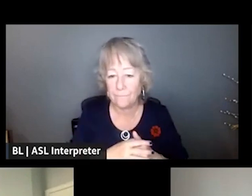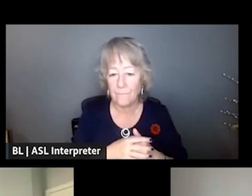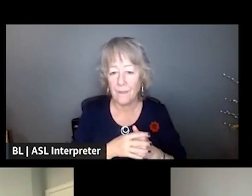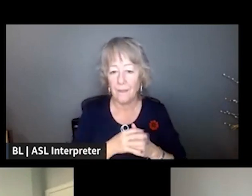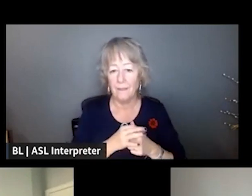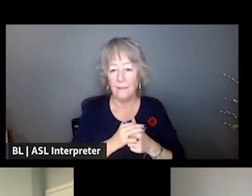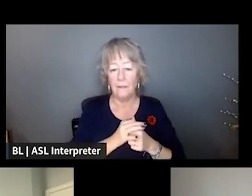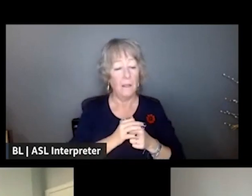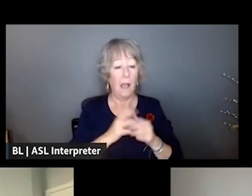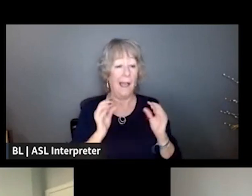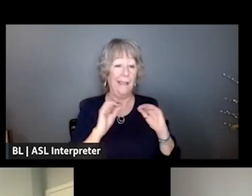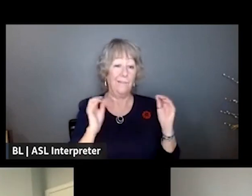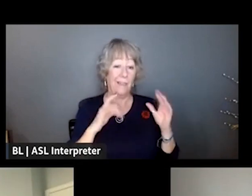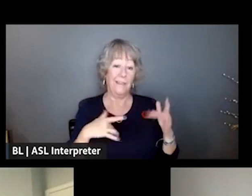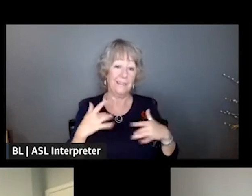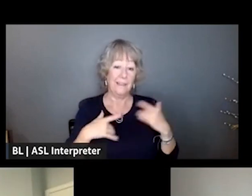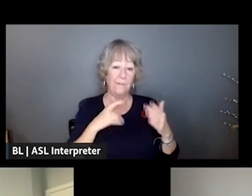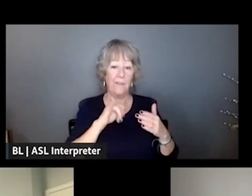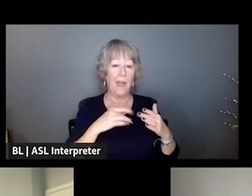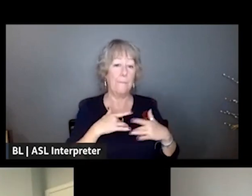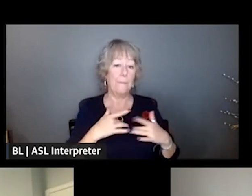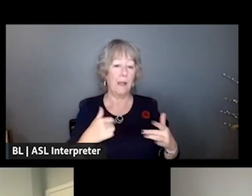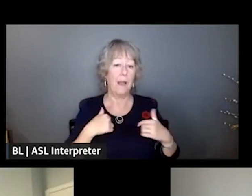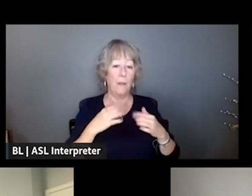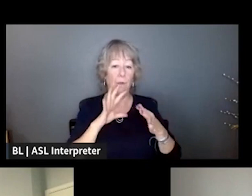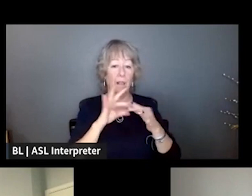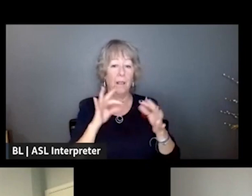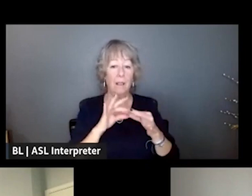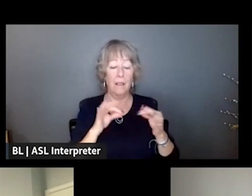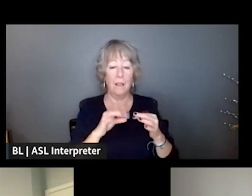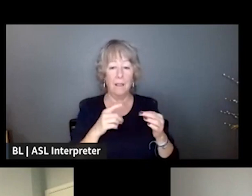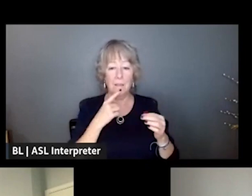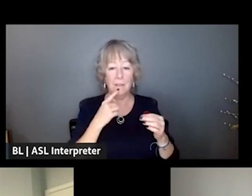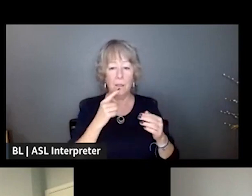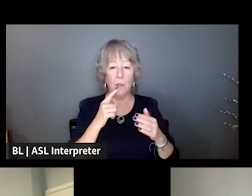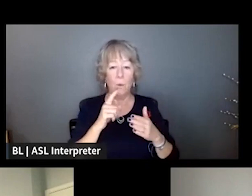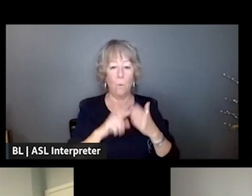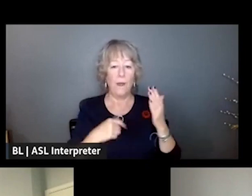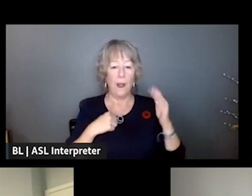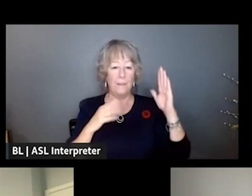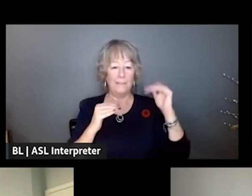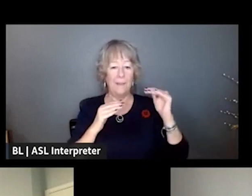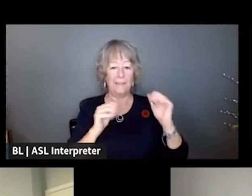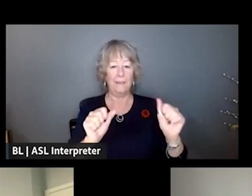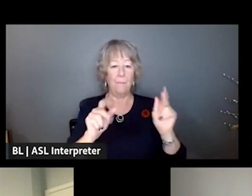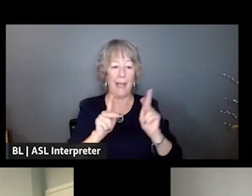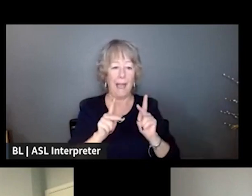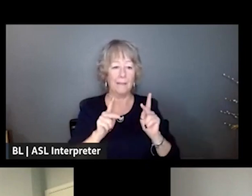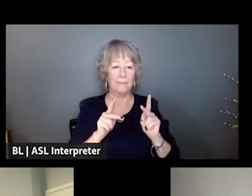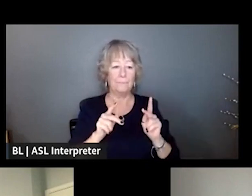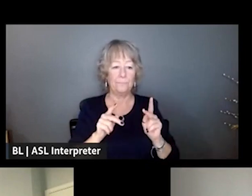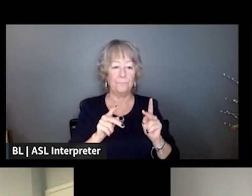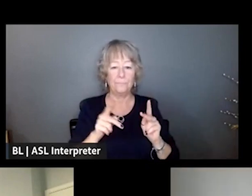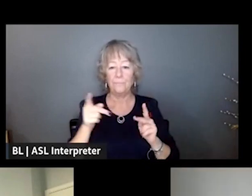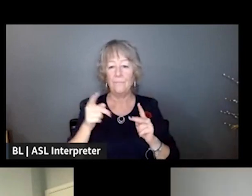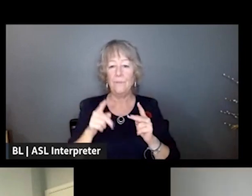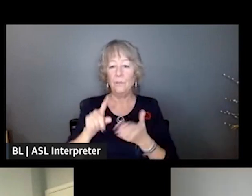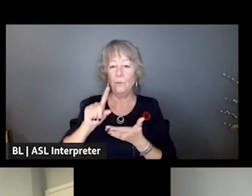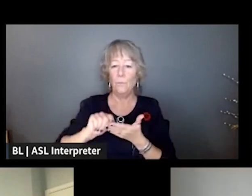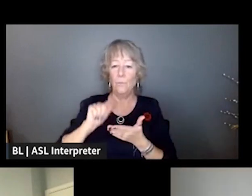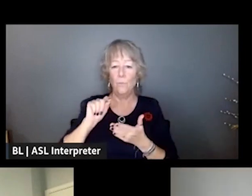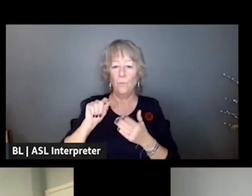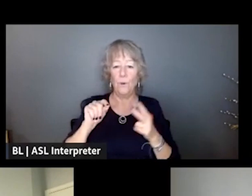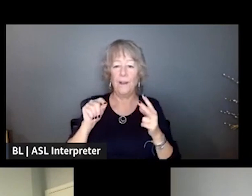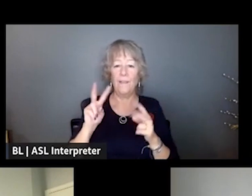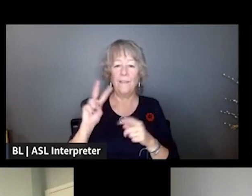nothing exciting as for that. I usually say what I am expecting back. Like, you just print the variable.